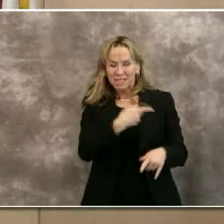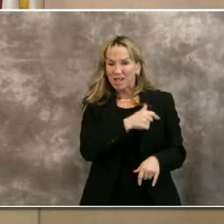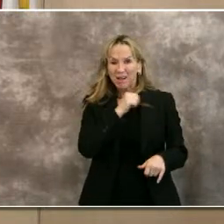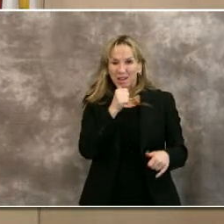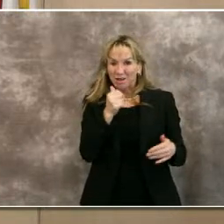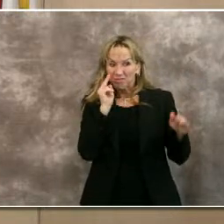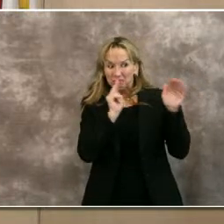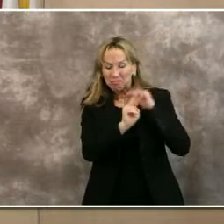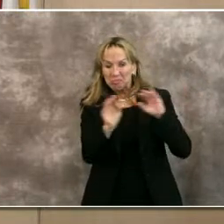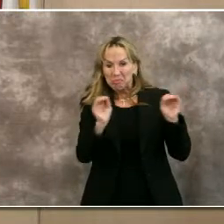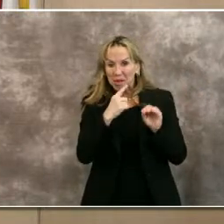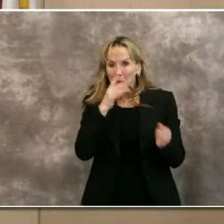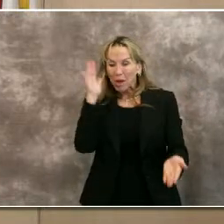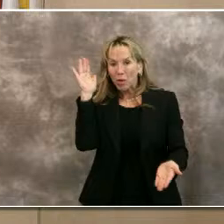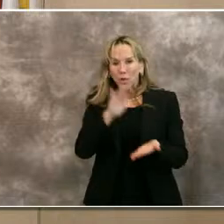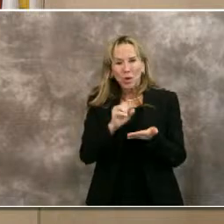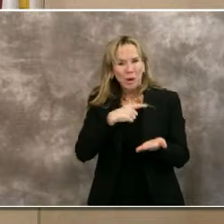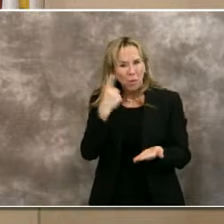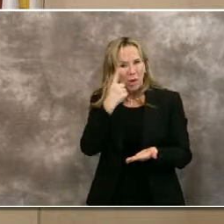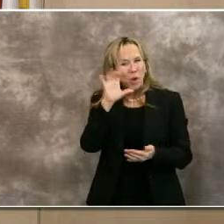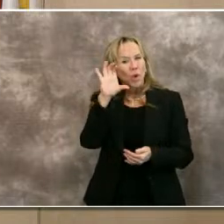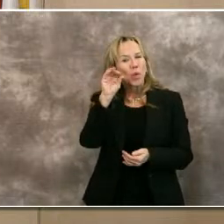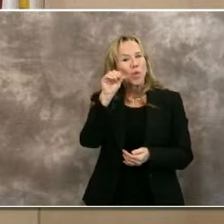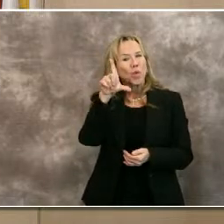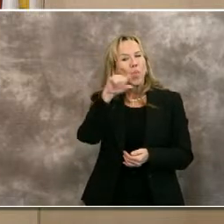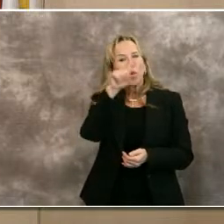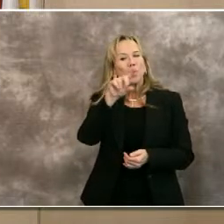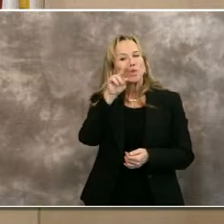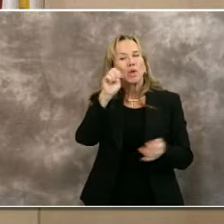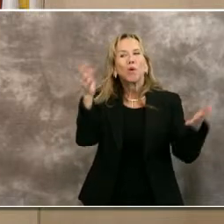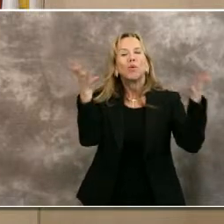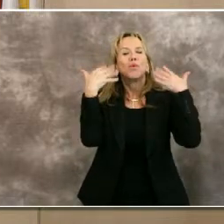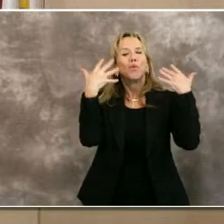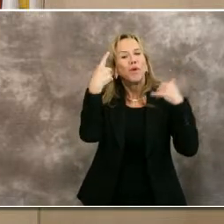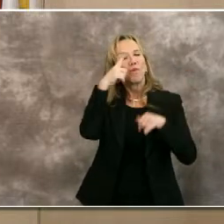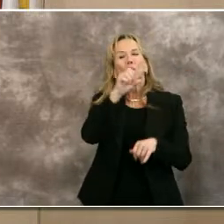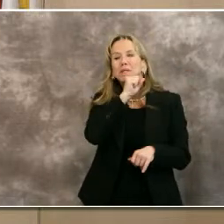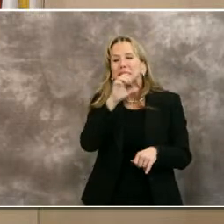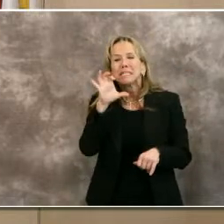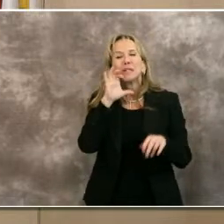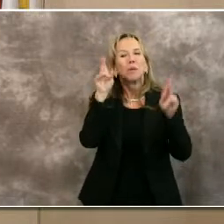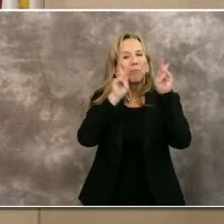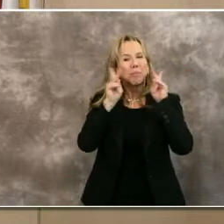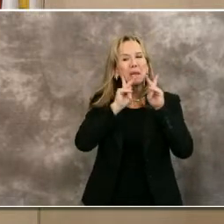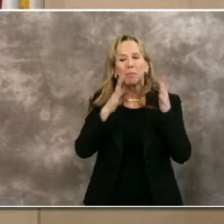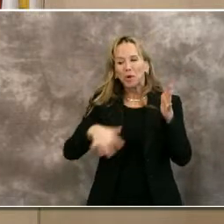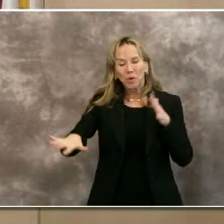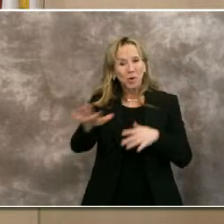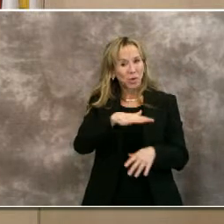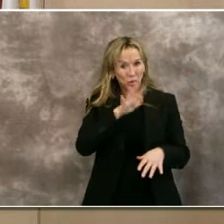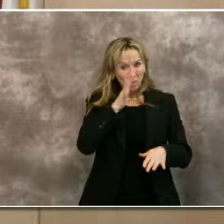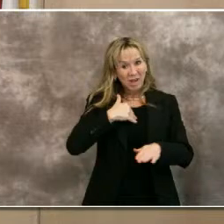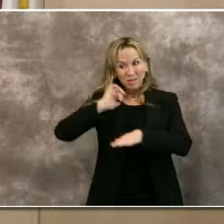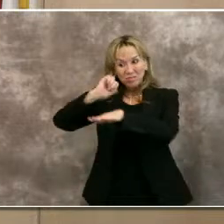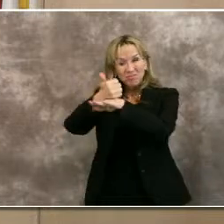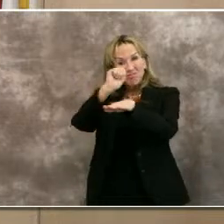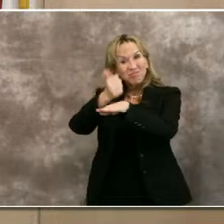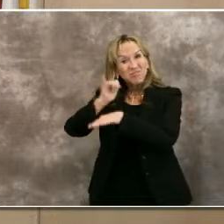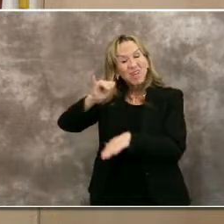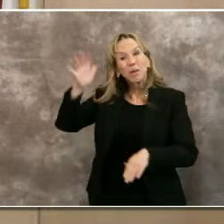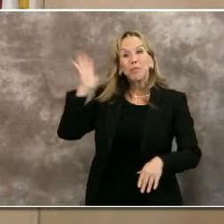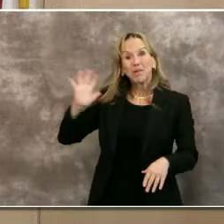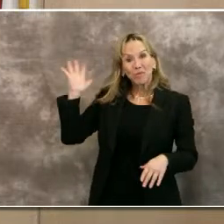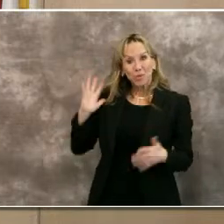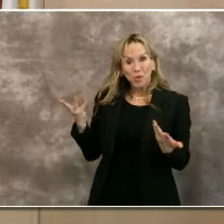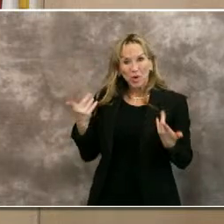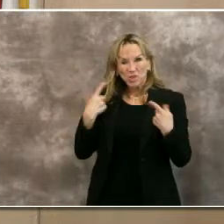senior centers, or recreation centers? So the current alert places us in our heat, extreme